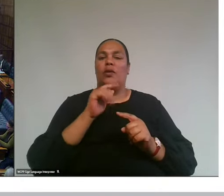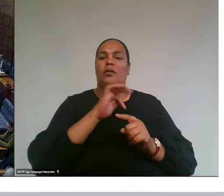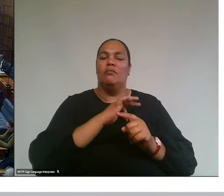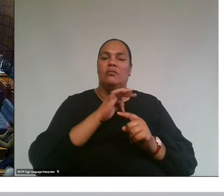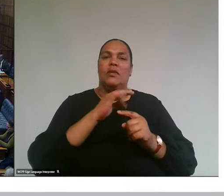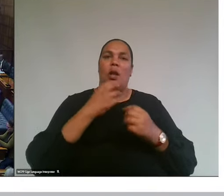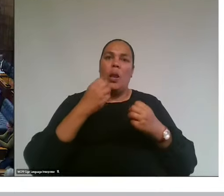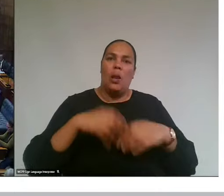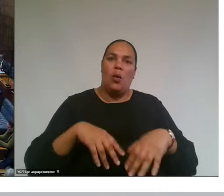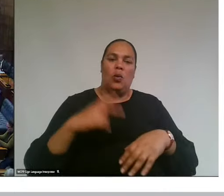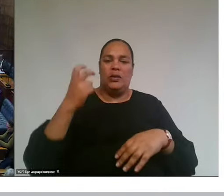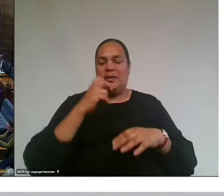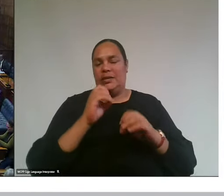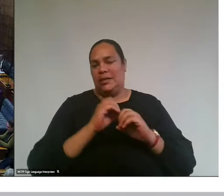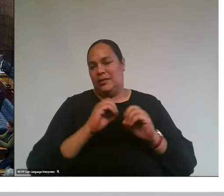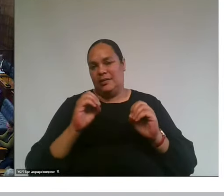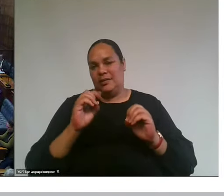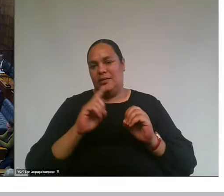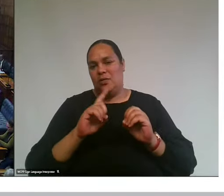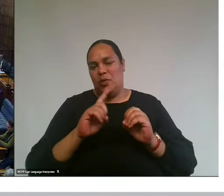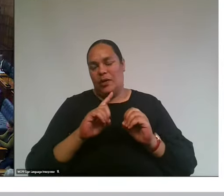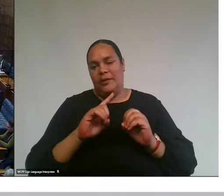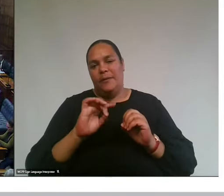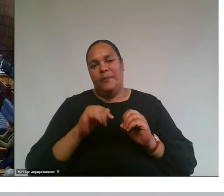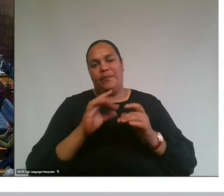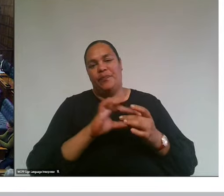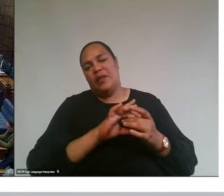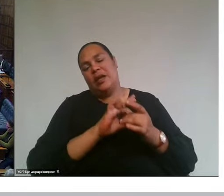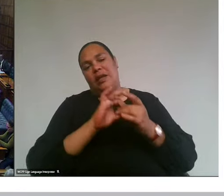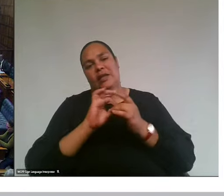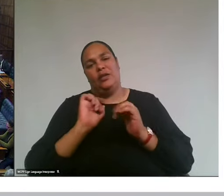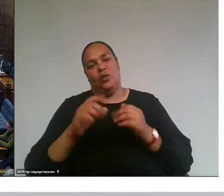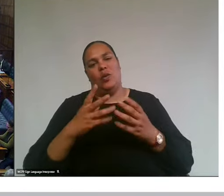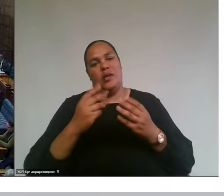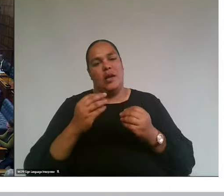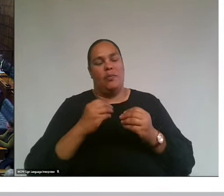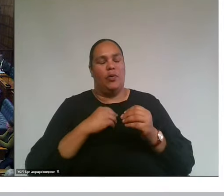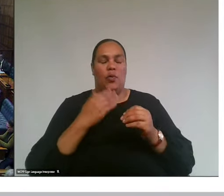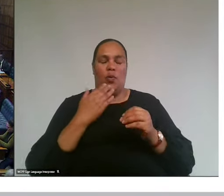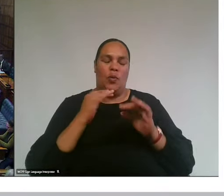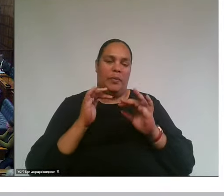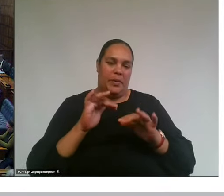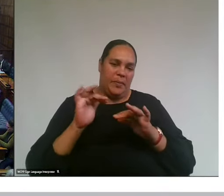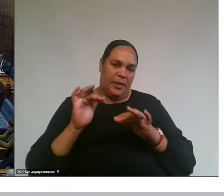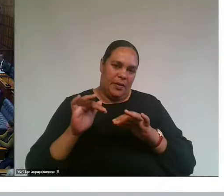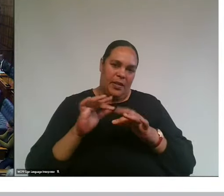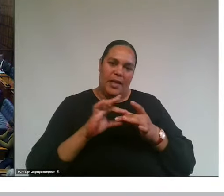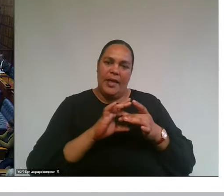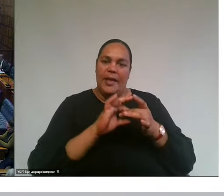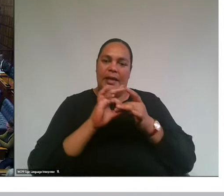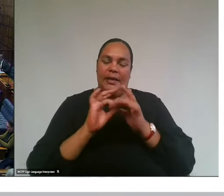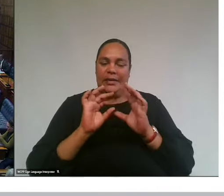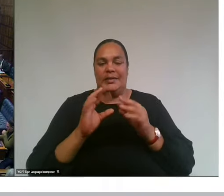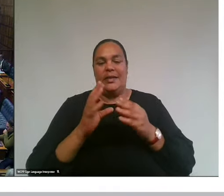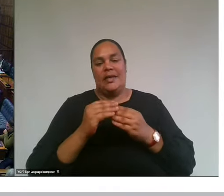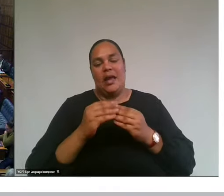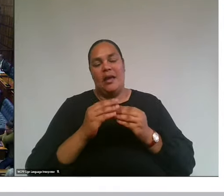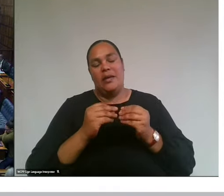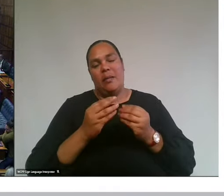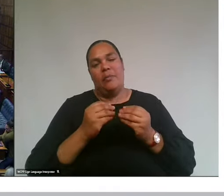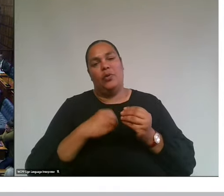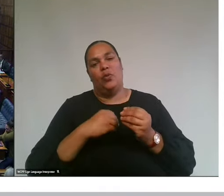and not see is linking the numbers to people linking the numbers to